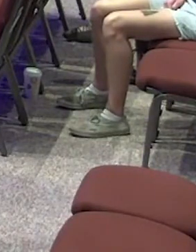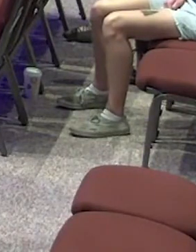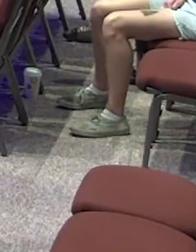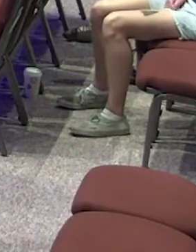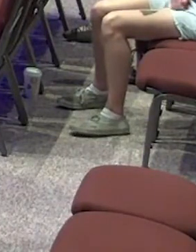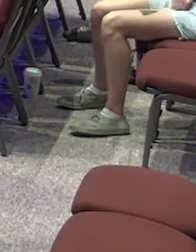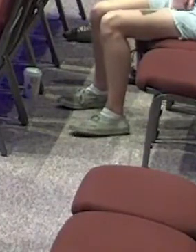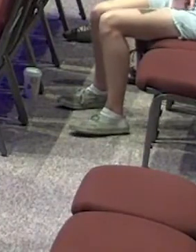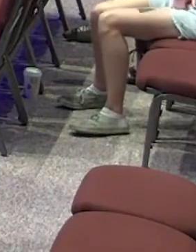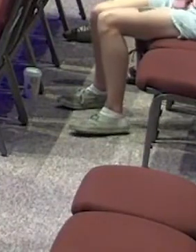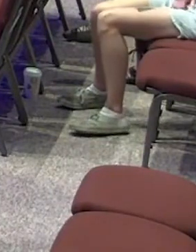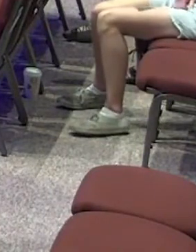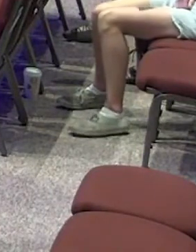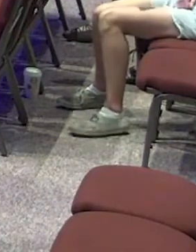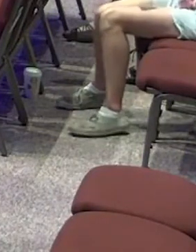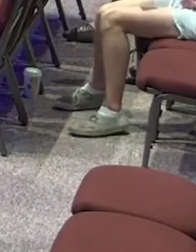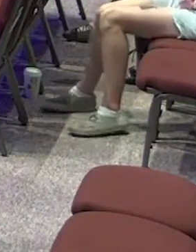Is it worth it?